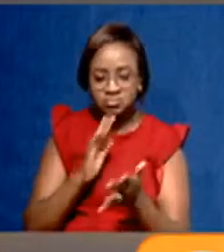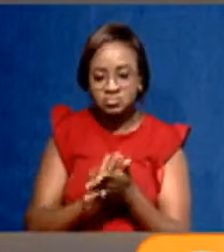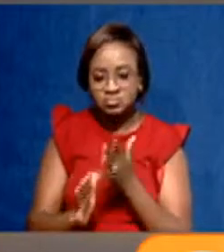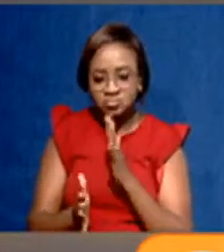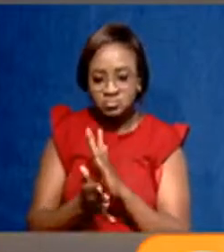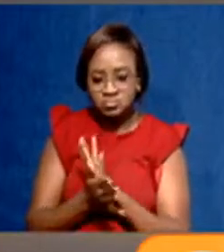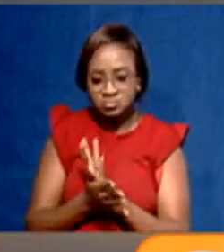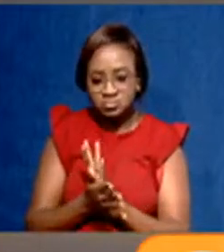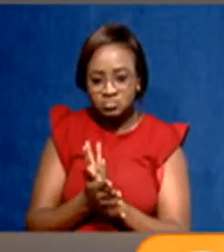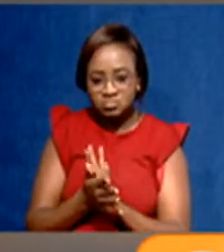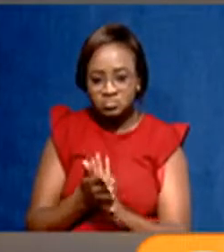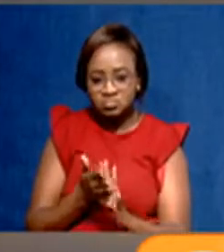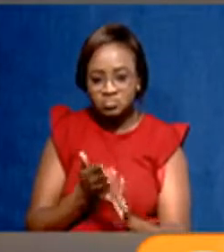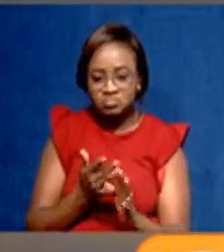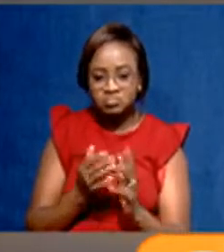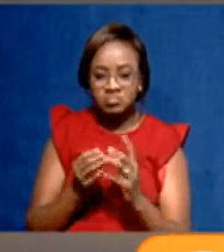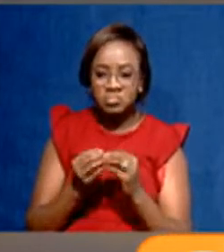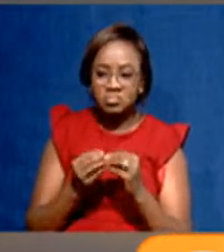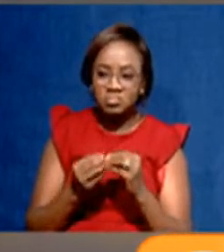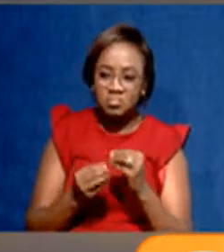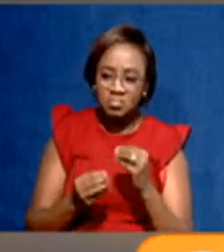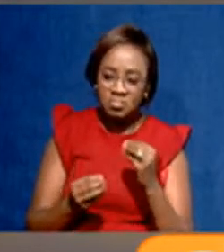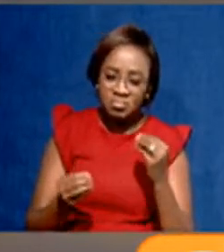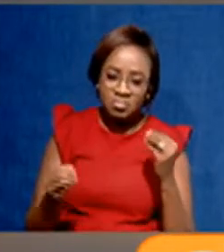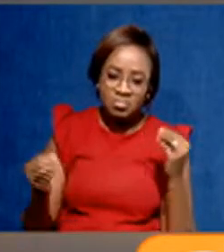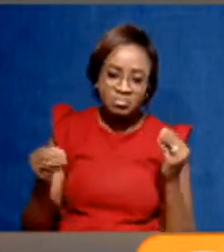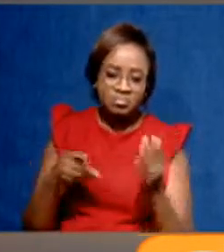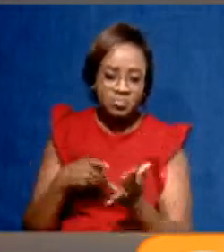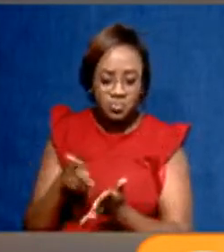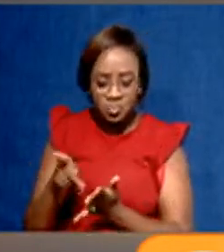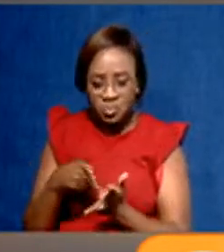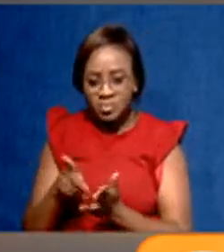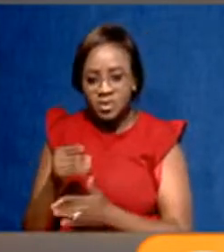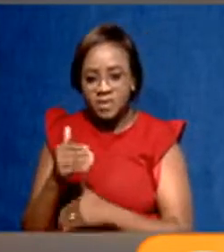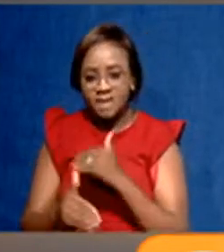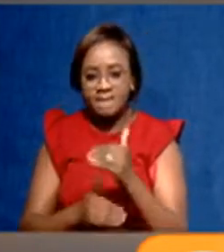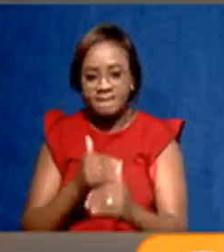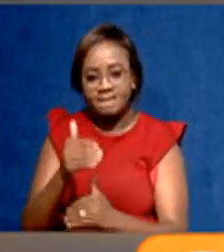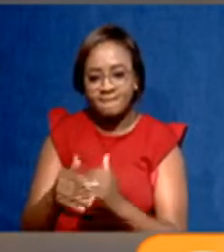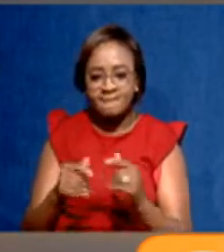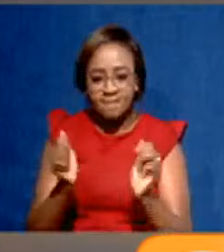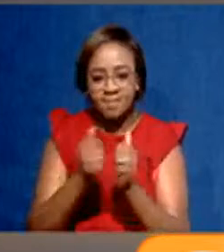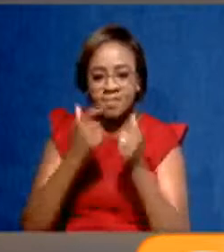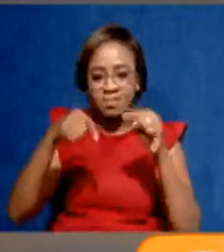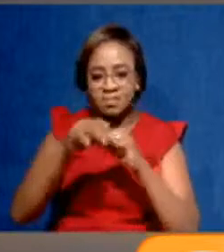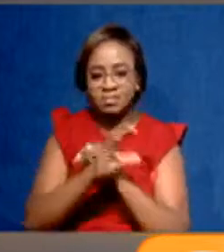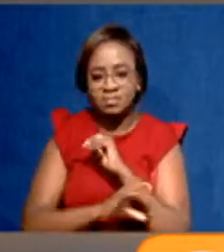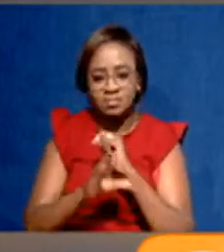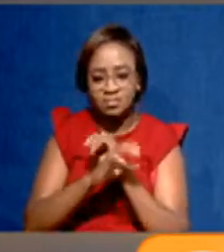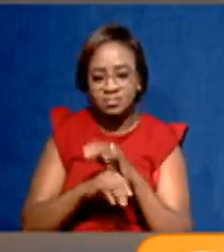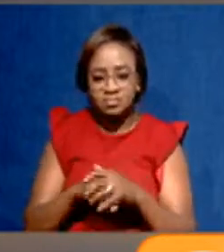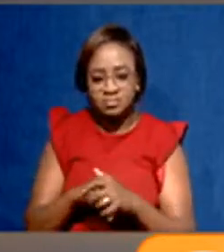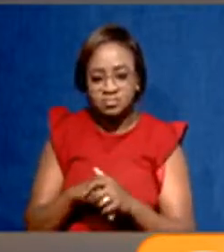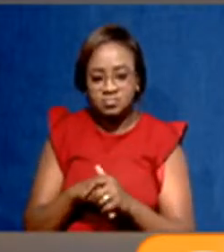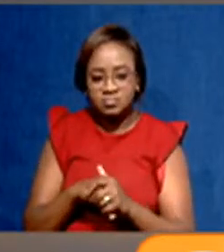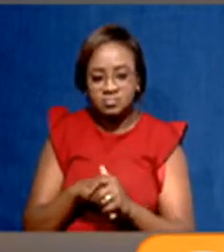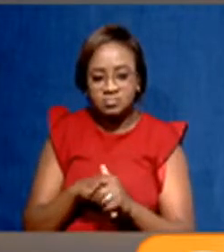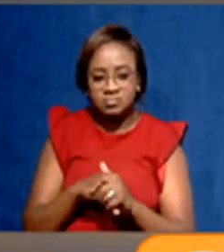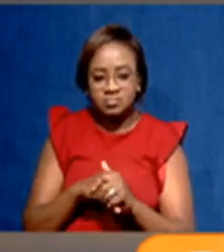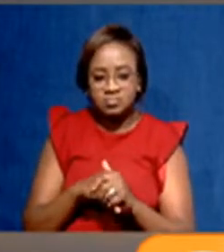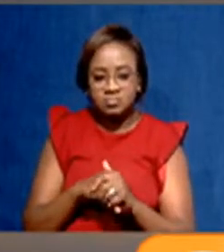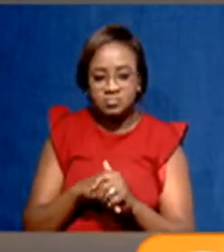the long, laborious procurement process that exists currently. And God willing, once